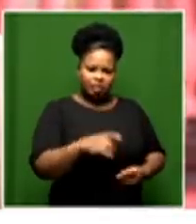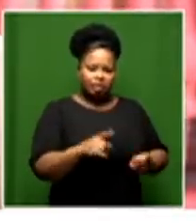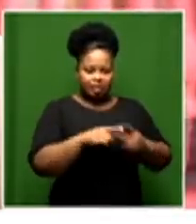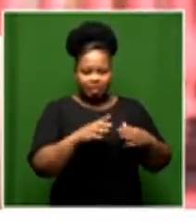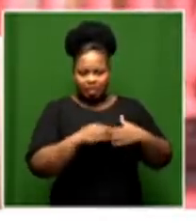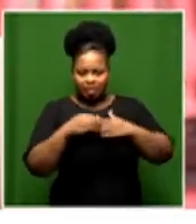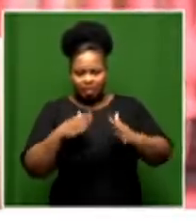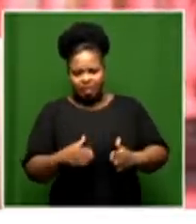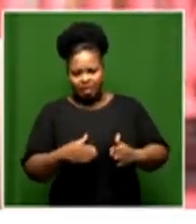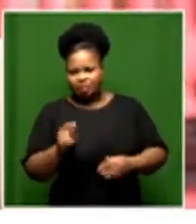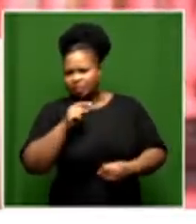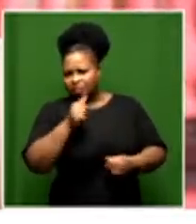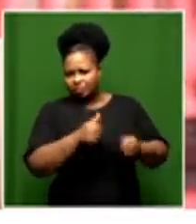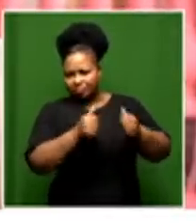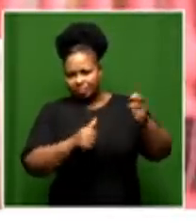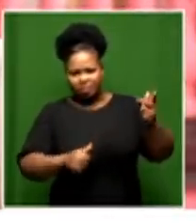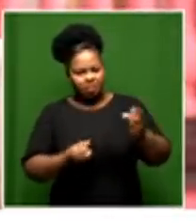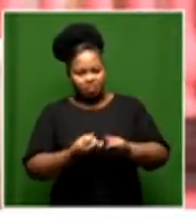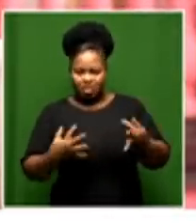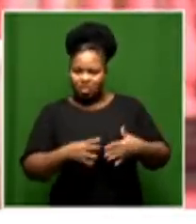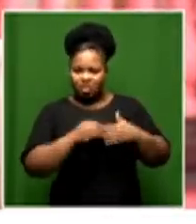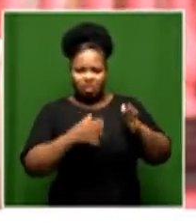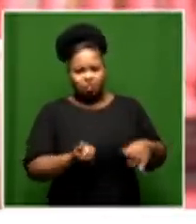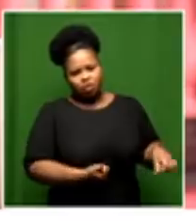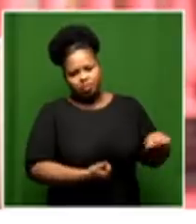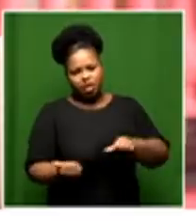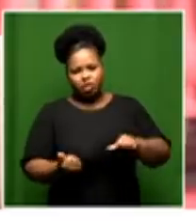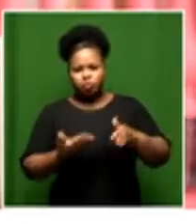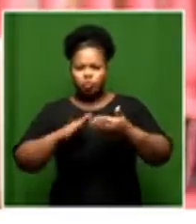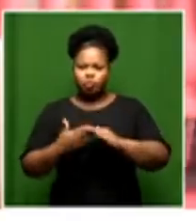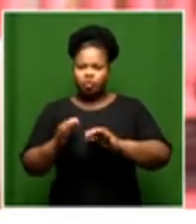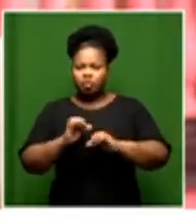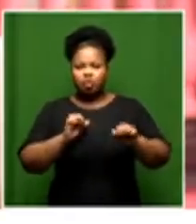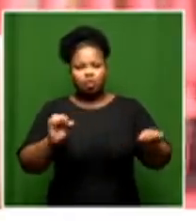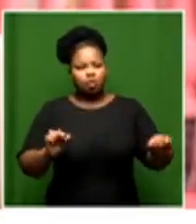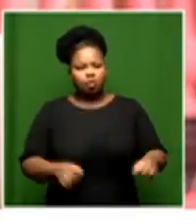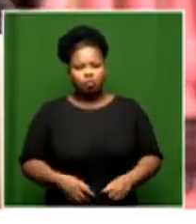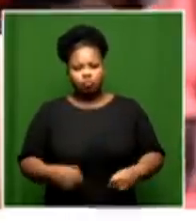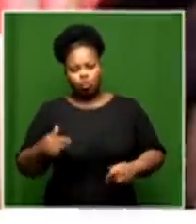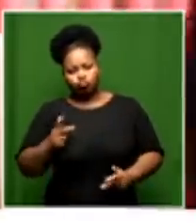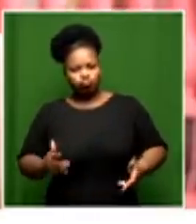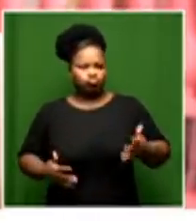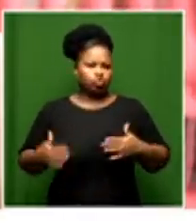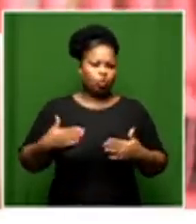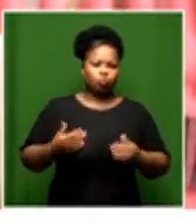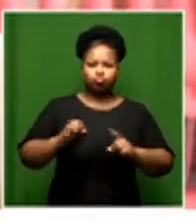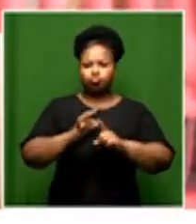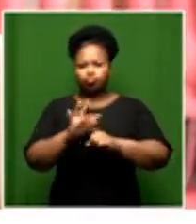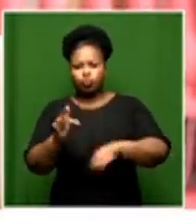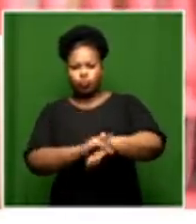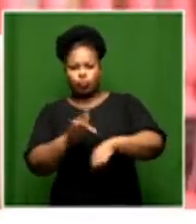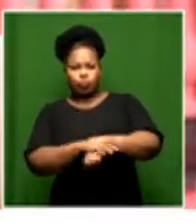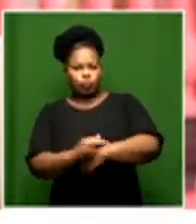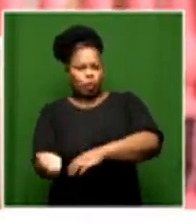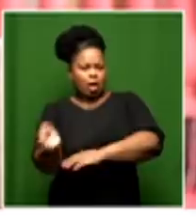and the leaders that they are leading. Many leaders today, when they go back to communities, they go armed in bodyguards, driving